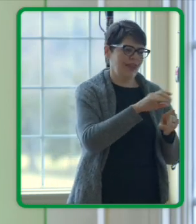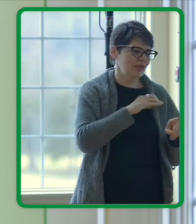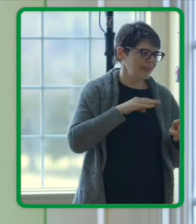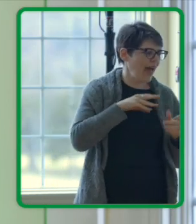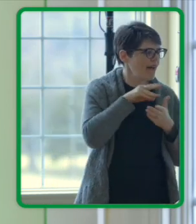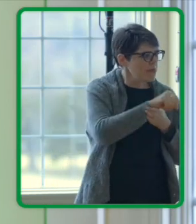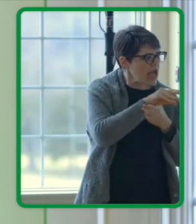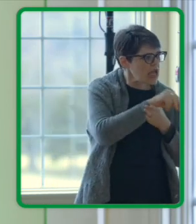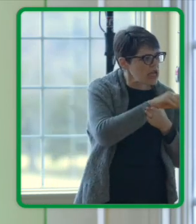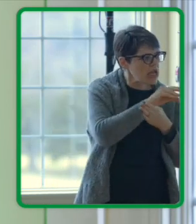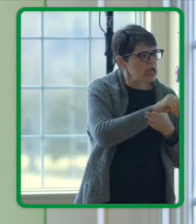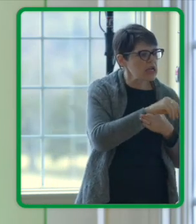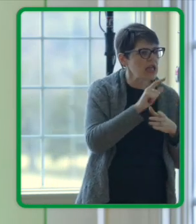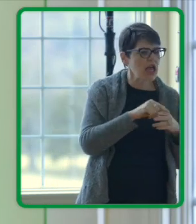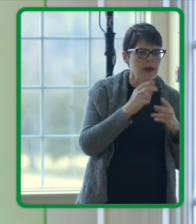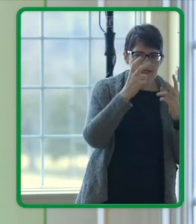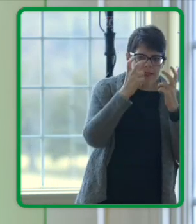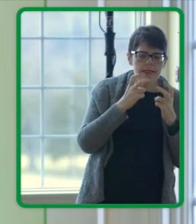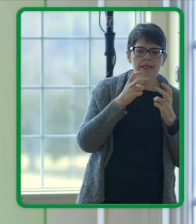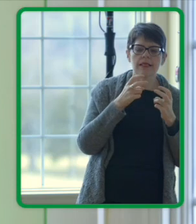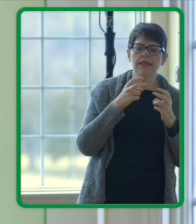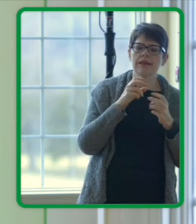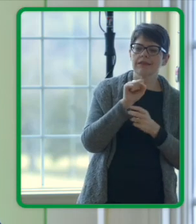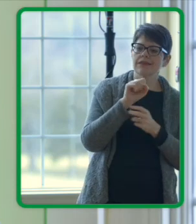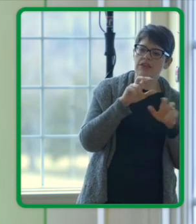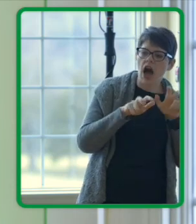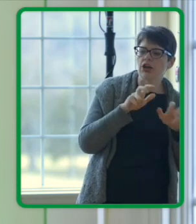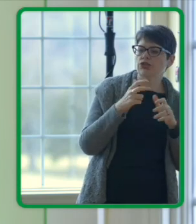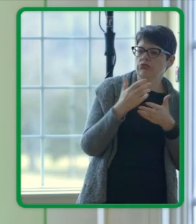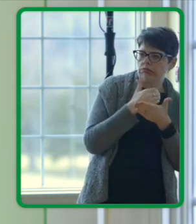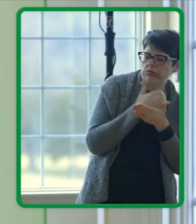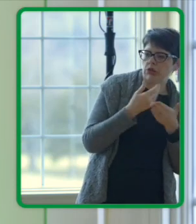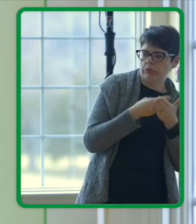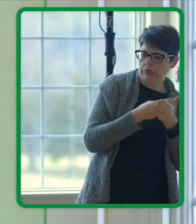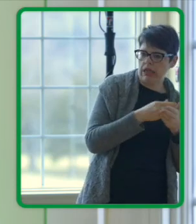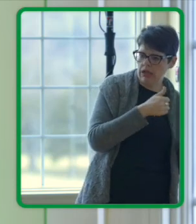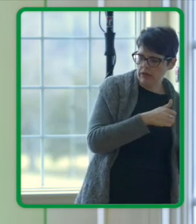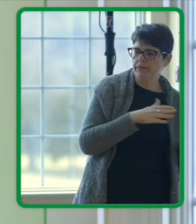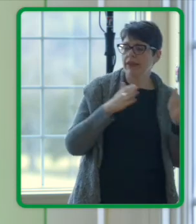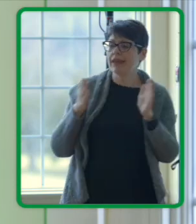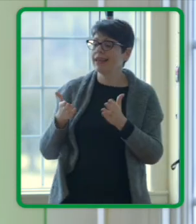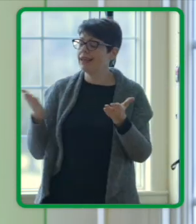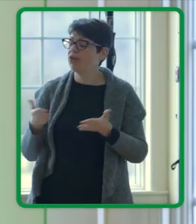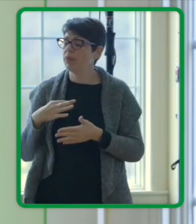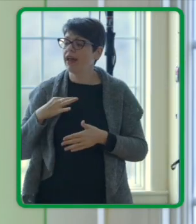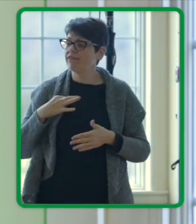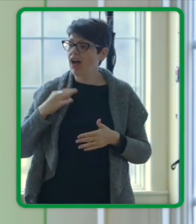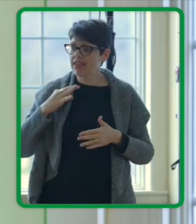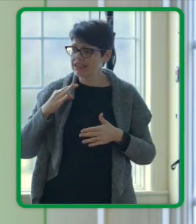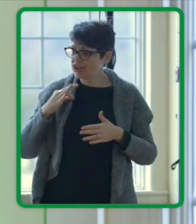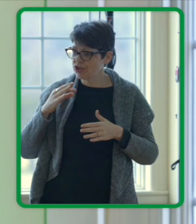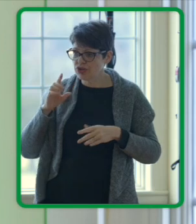for stockholder returns. Greylock has volunteer directors with very diverse